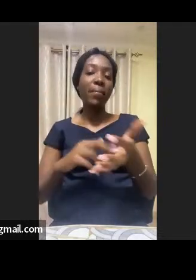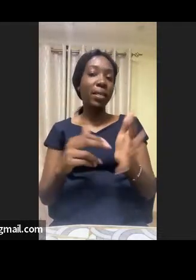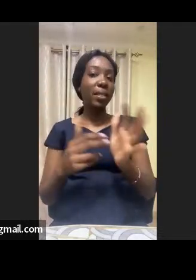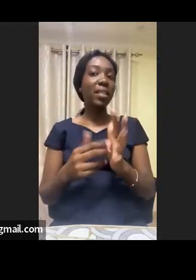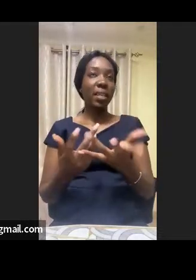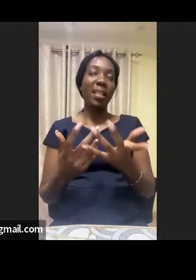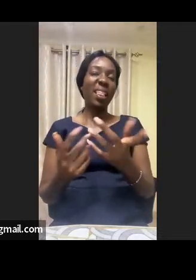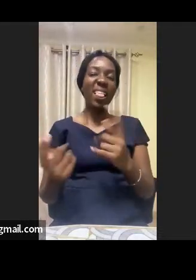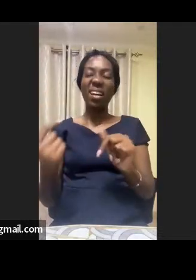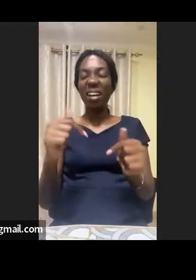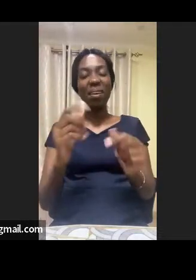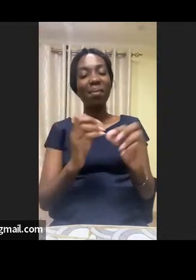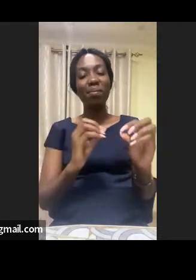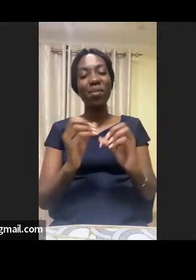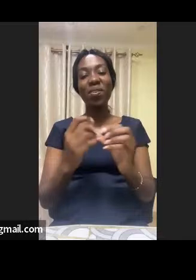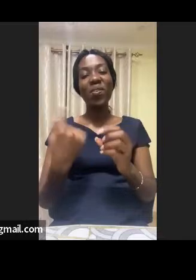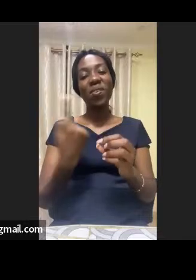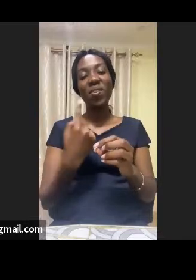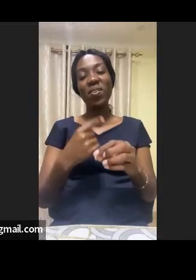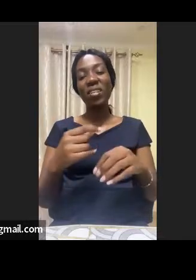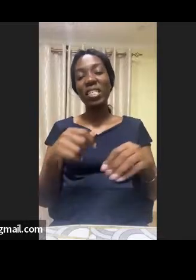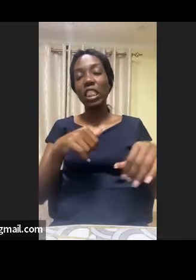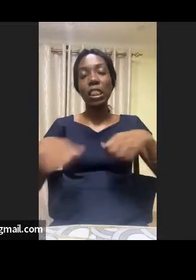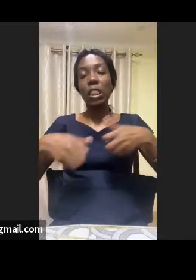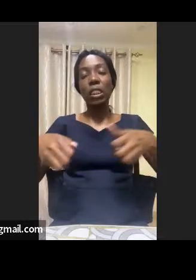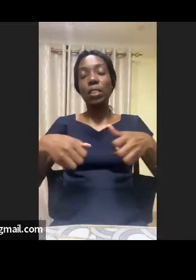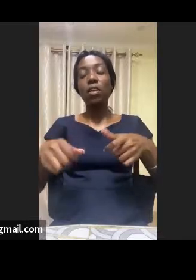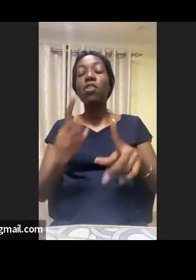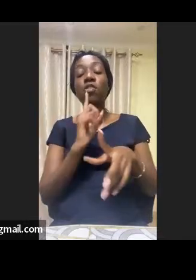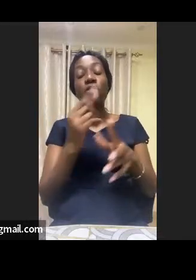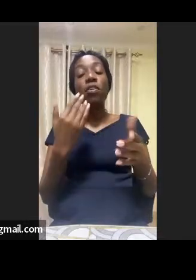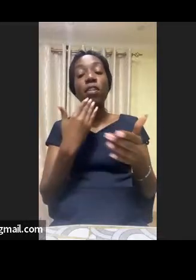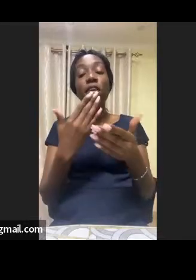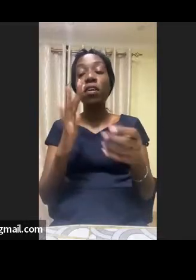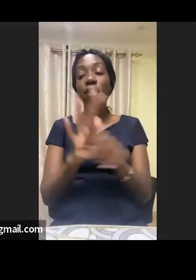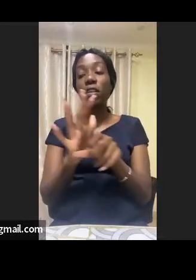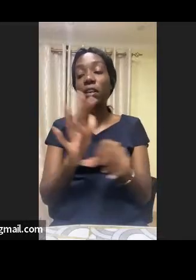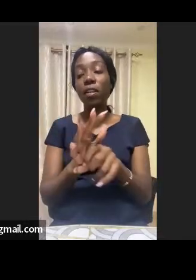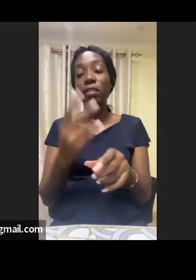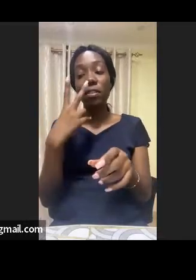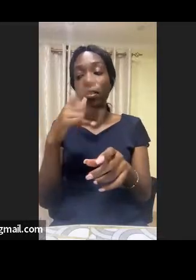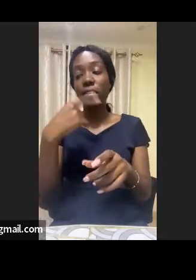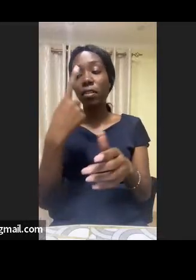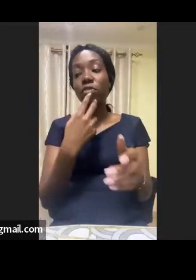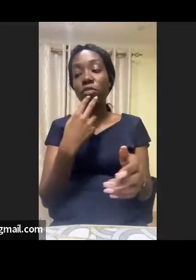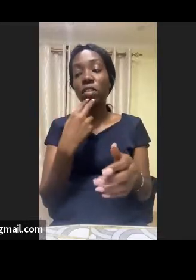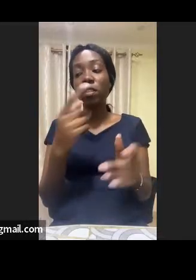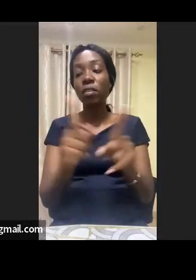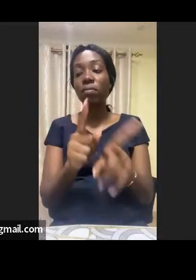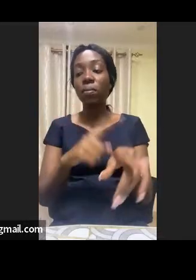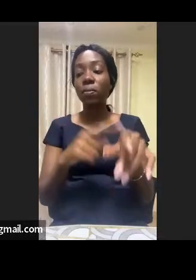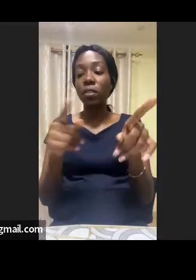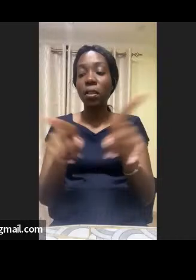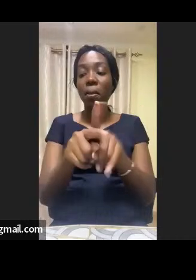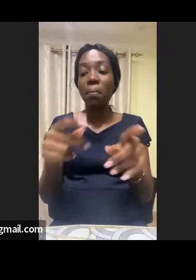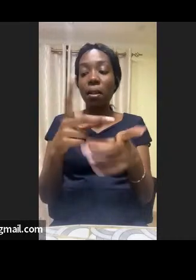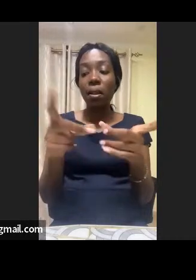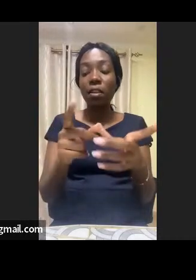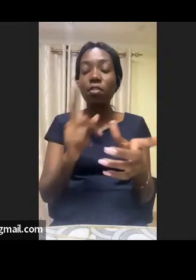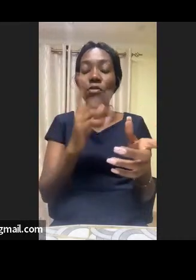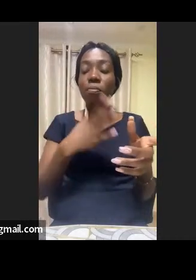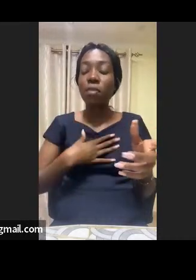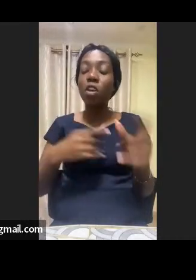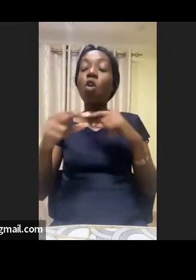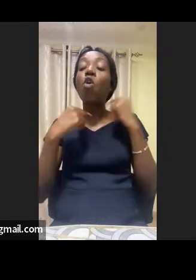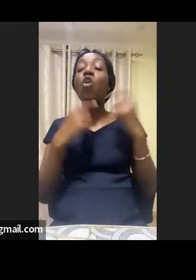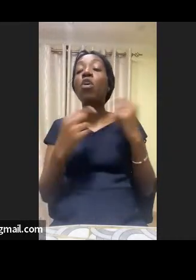you. It was a passing cloud. So asanteni sana, and see you next Tuesday, same time, same place. As always, I'm your host, Grace